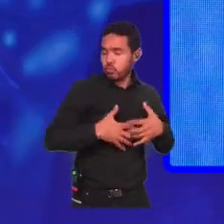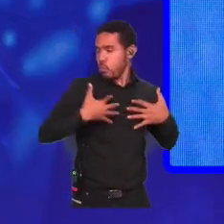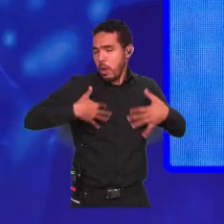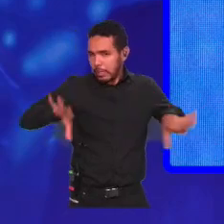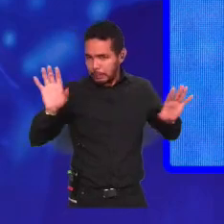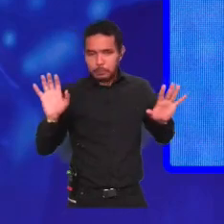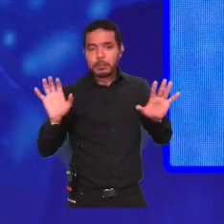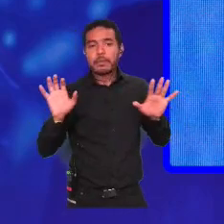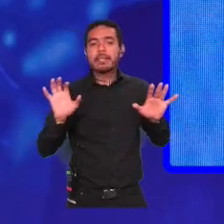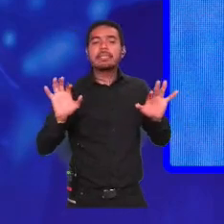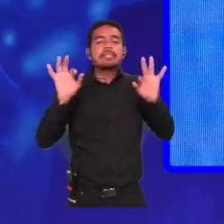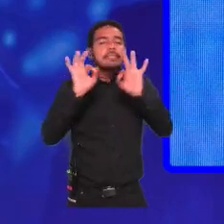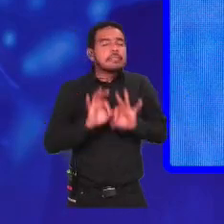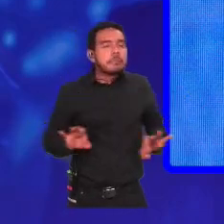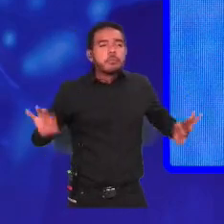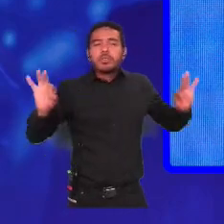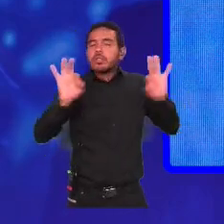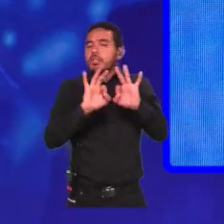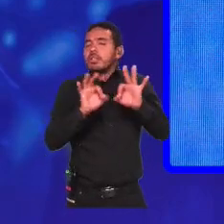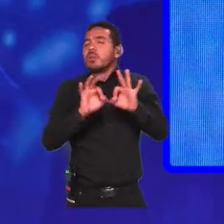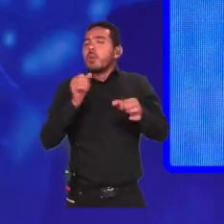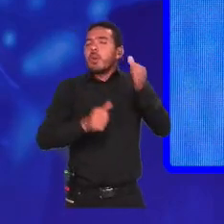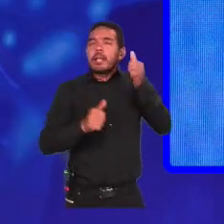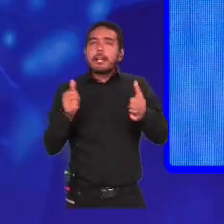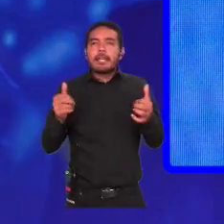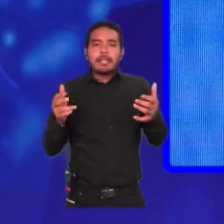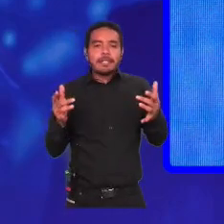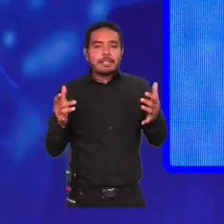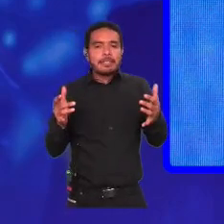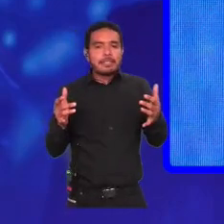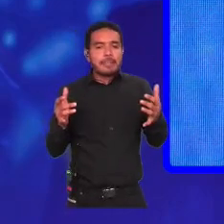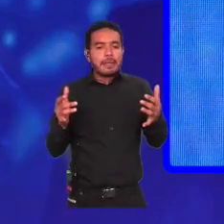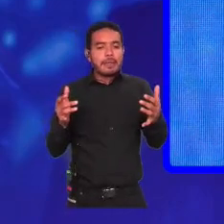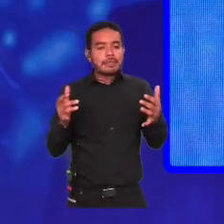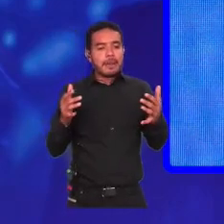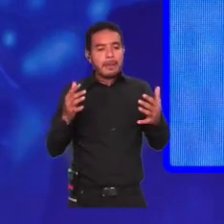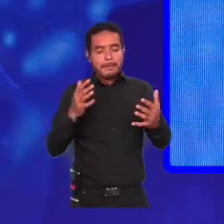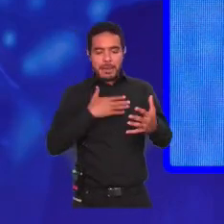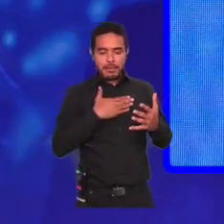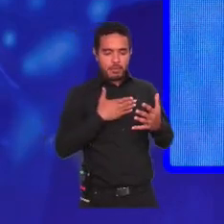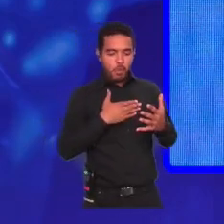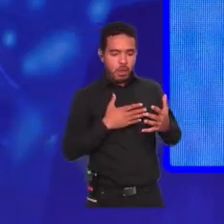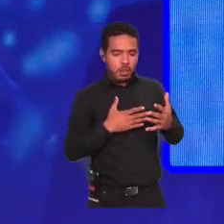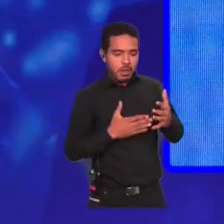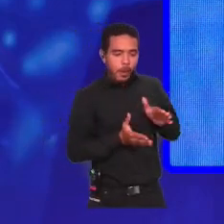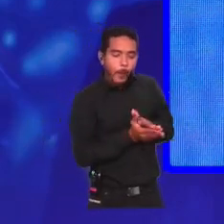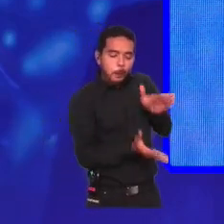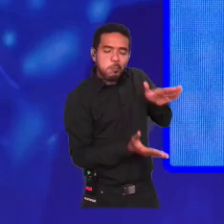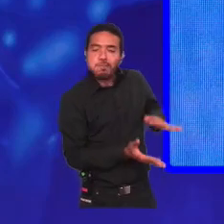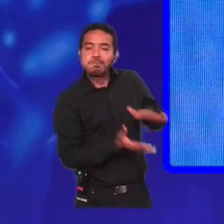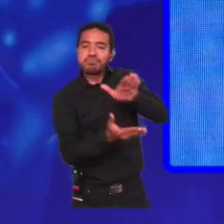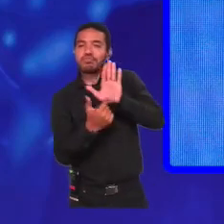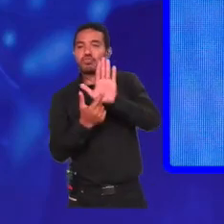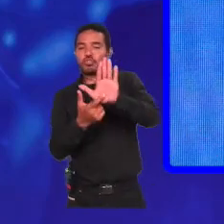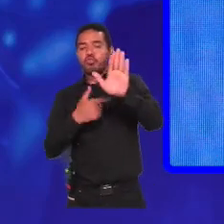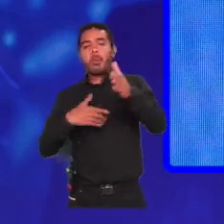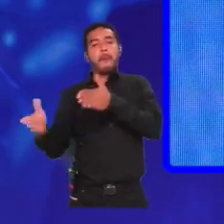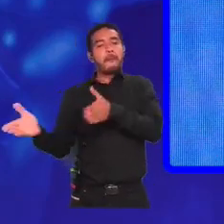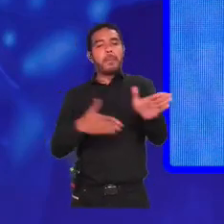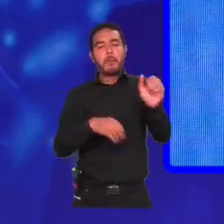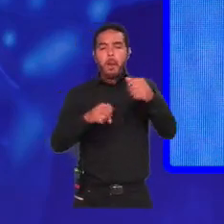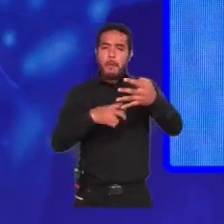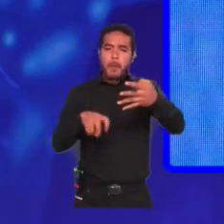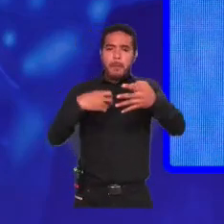up your infosec. You need that capability. Level up your portfolio. You need that capability. Like, create a pipeline where you can scale your talent up and down.